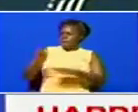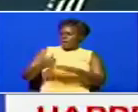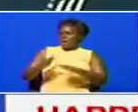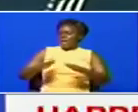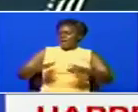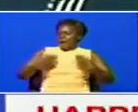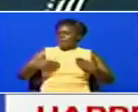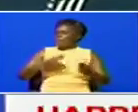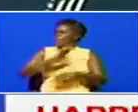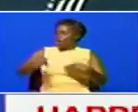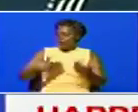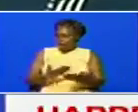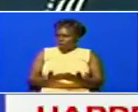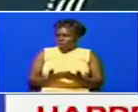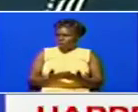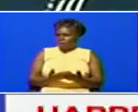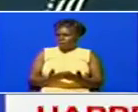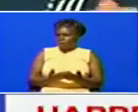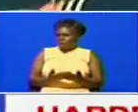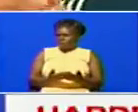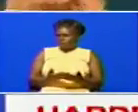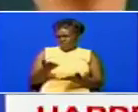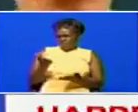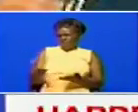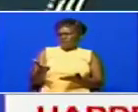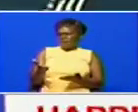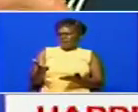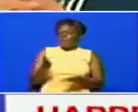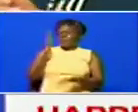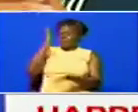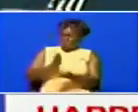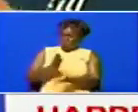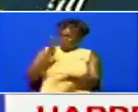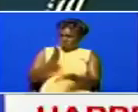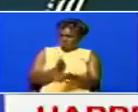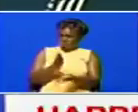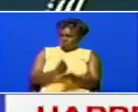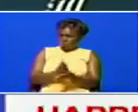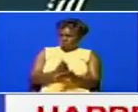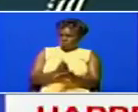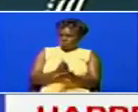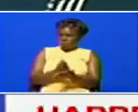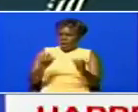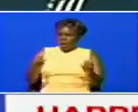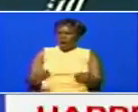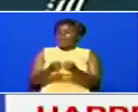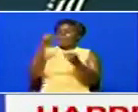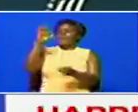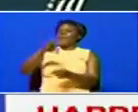happy. Now, that, it seems to me, is a measure of the reality of what did or didn't take place in this